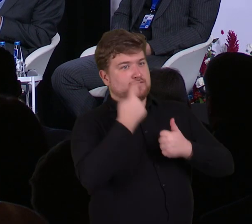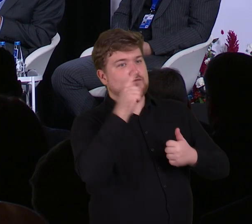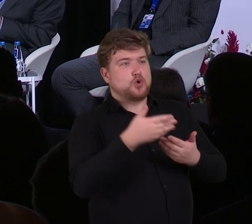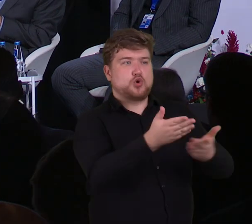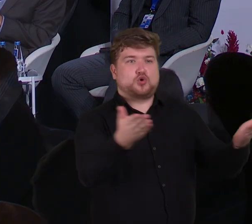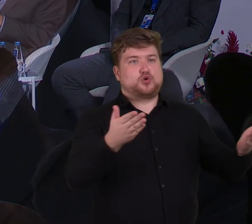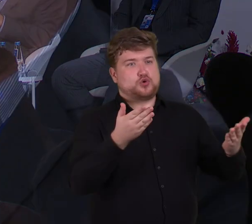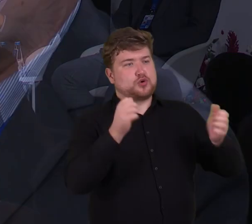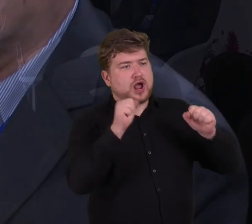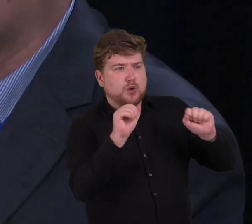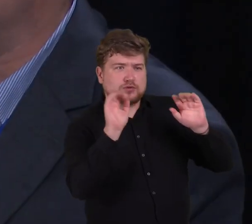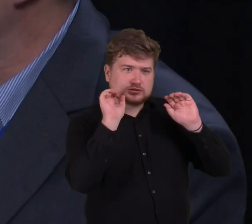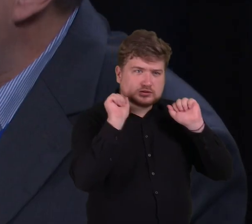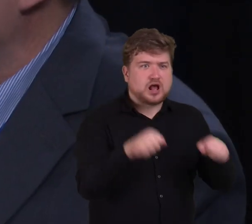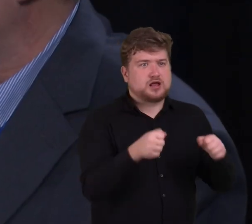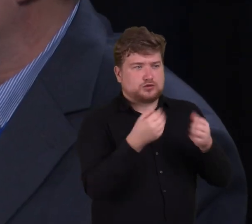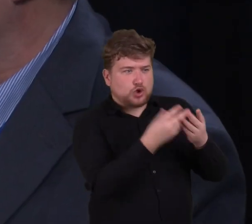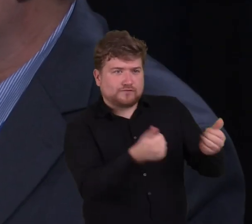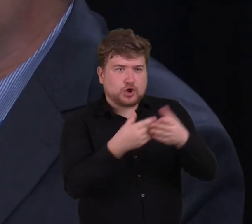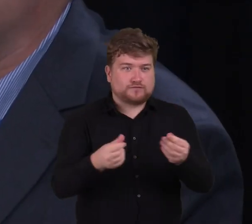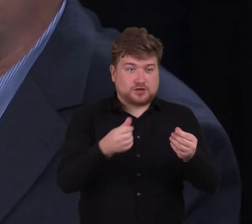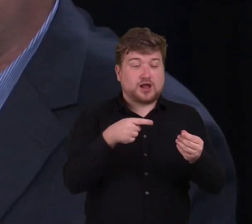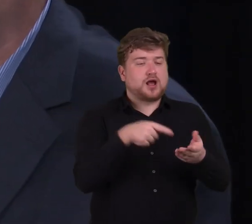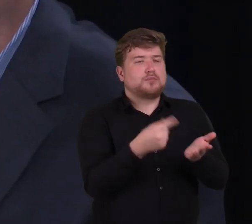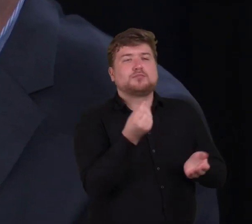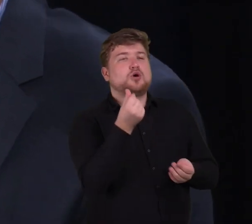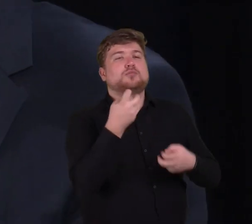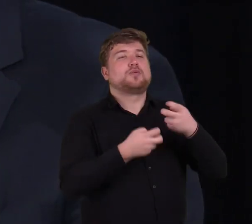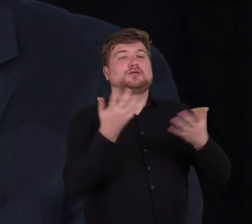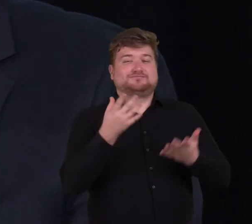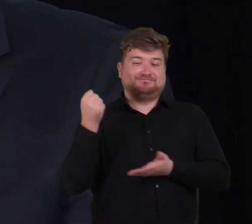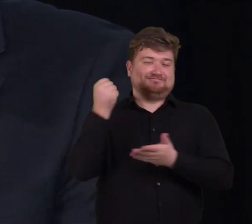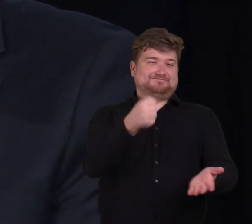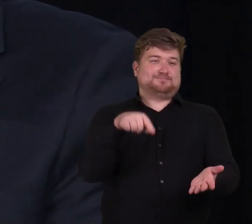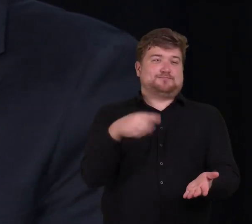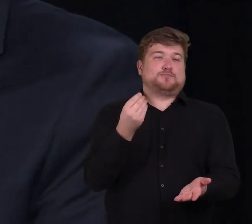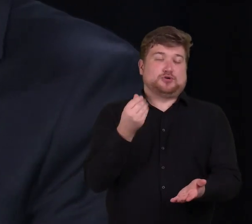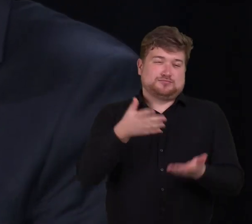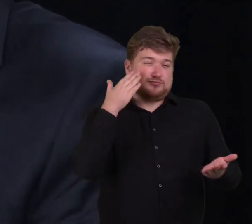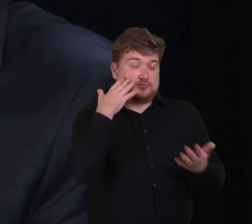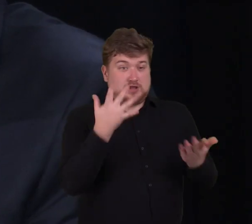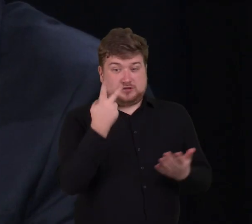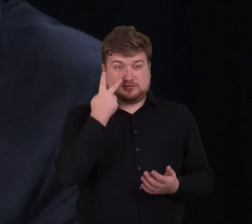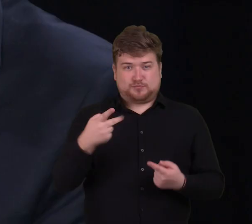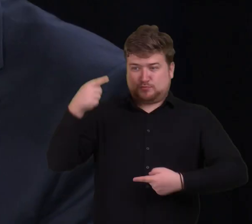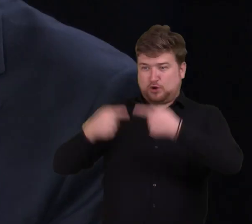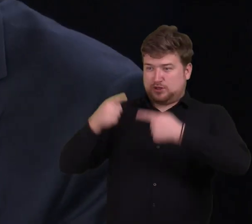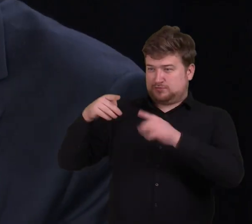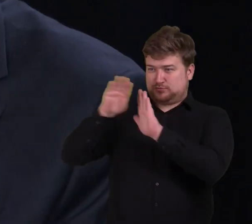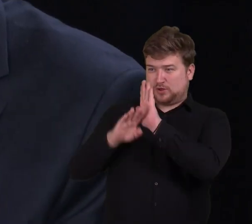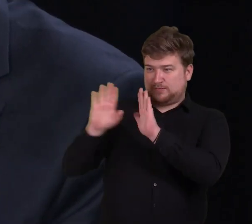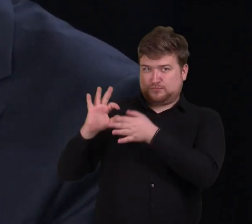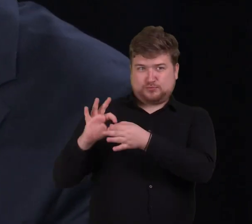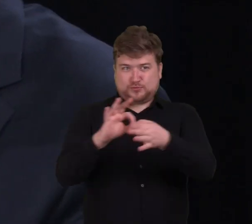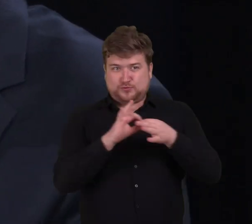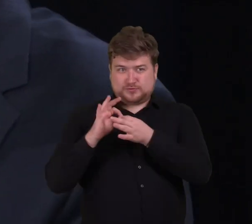we are looking at the cohesion policy. Why do we not take the money and put it behind the